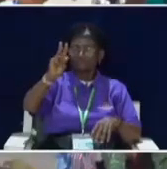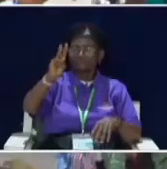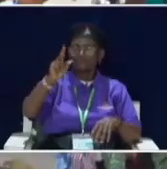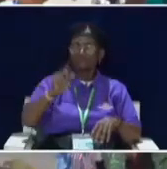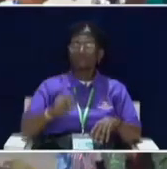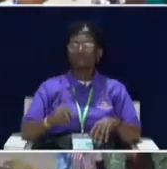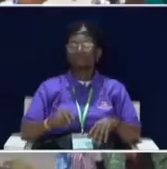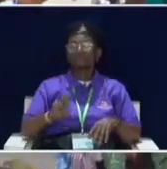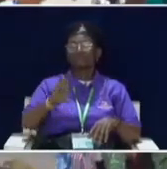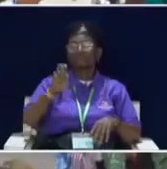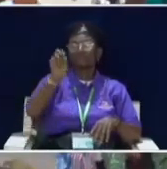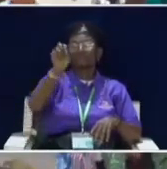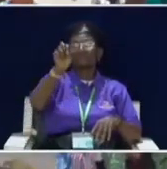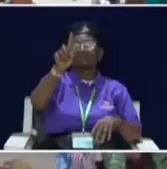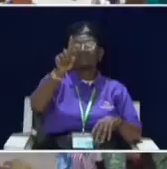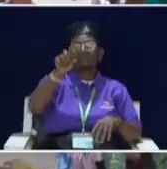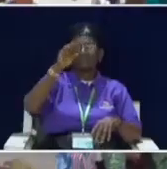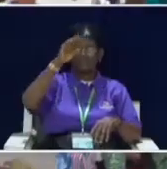11 boys.